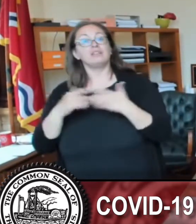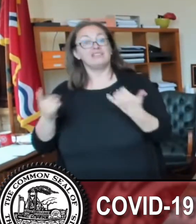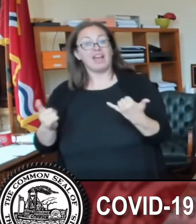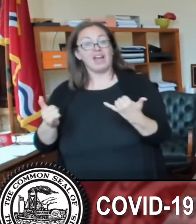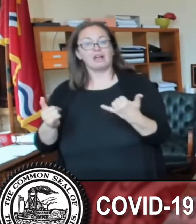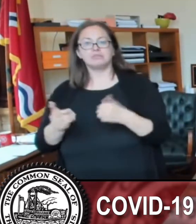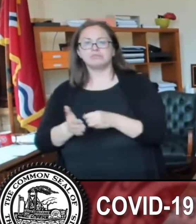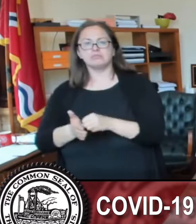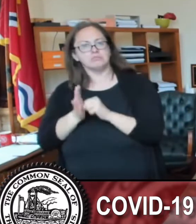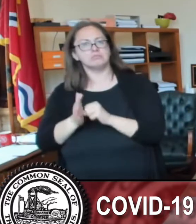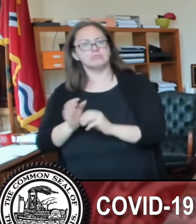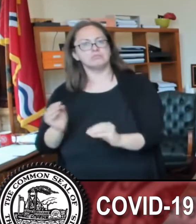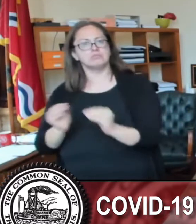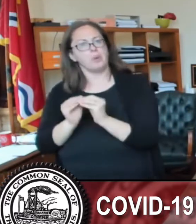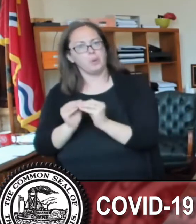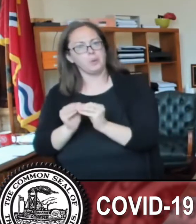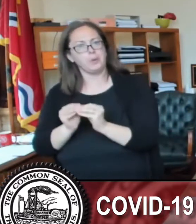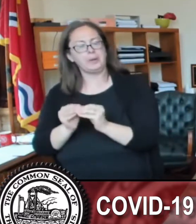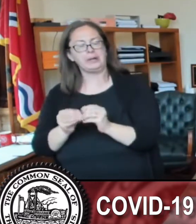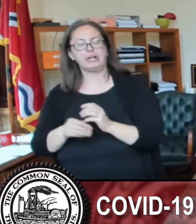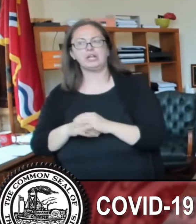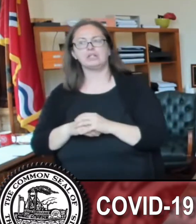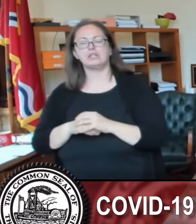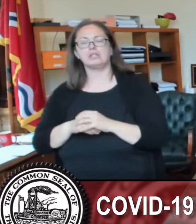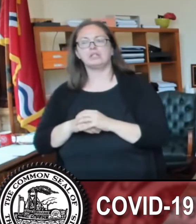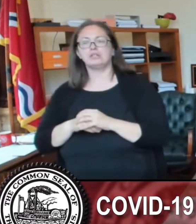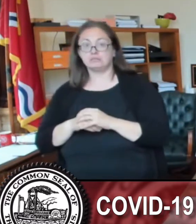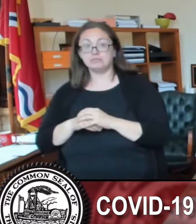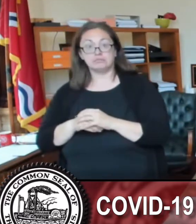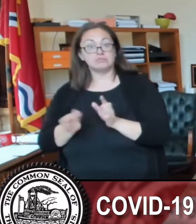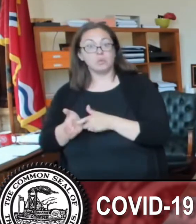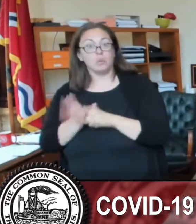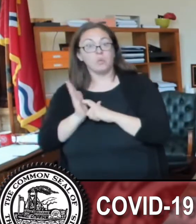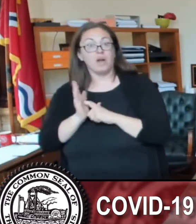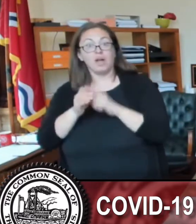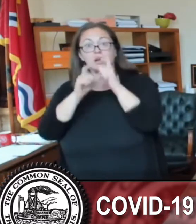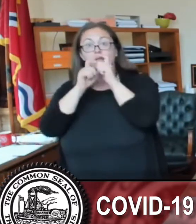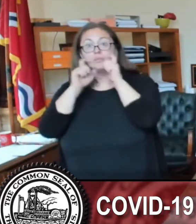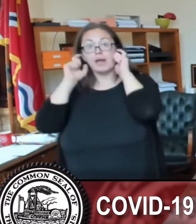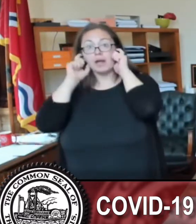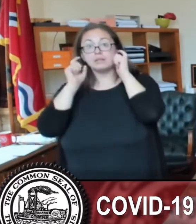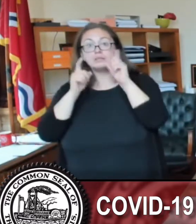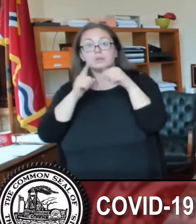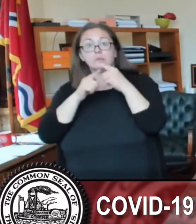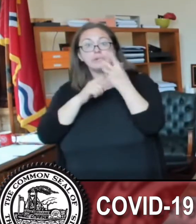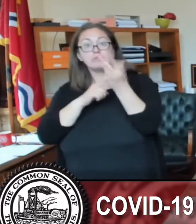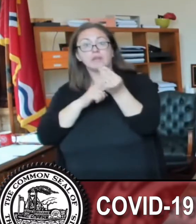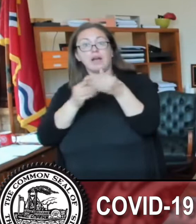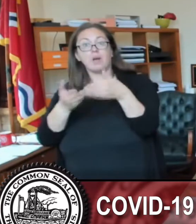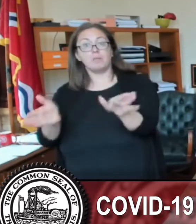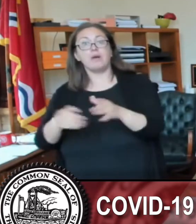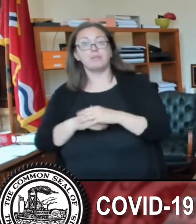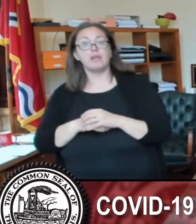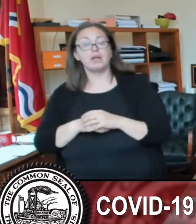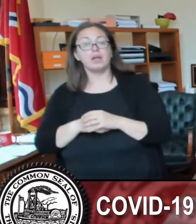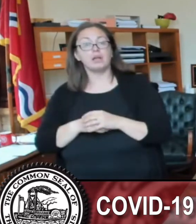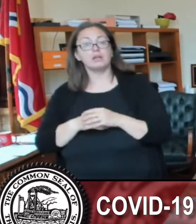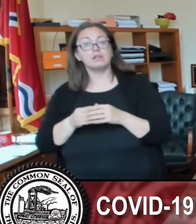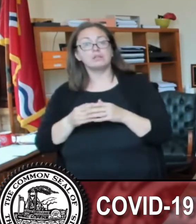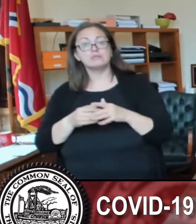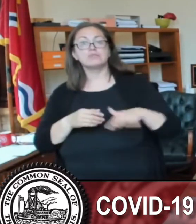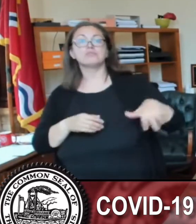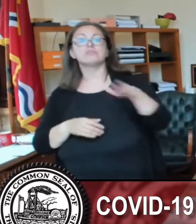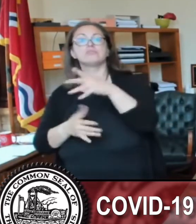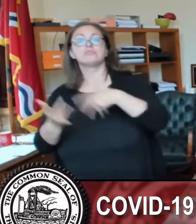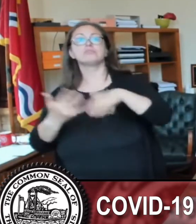more oomph behind that. We're requiring people to wear a mask when they are in public places, in public